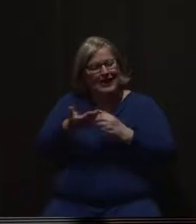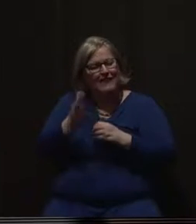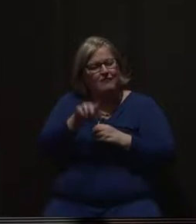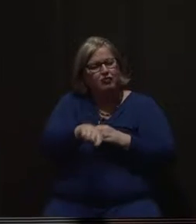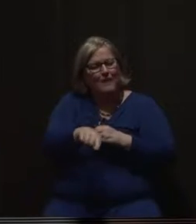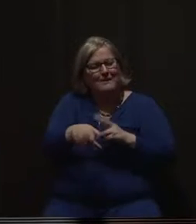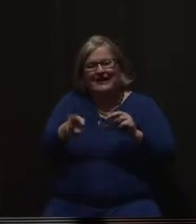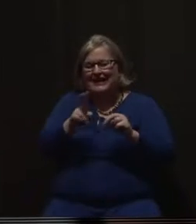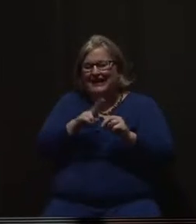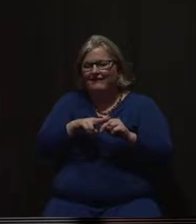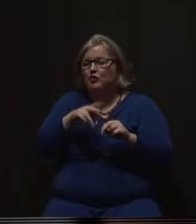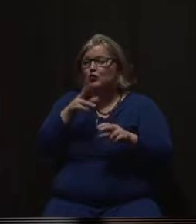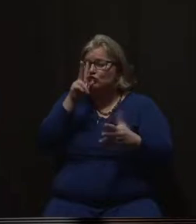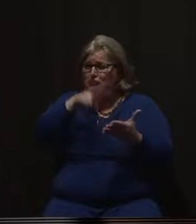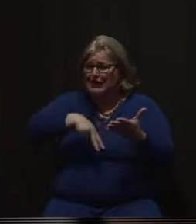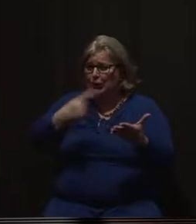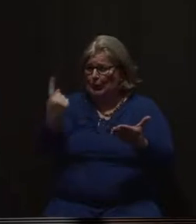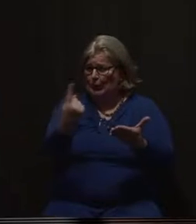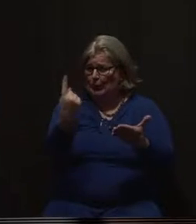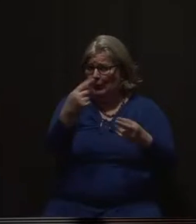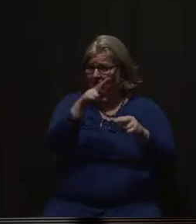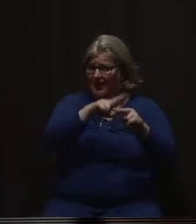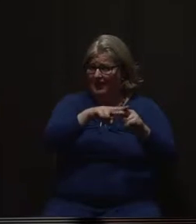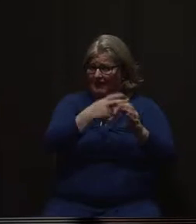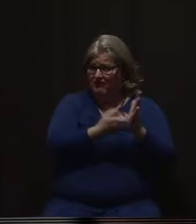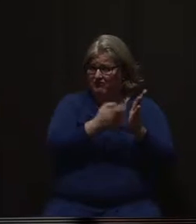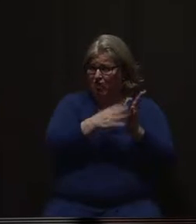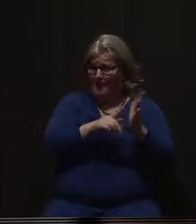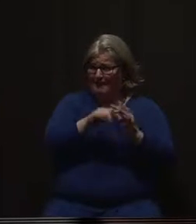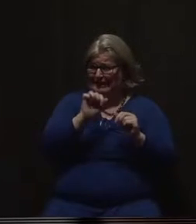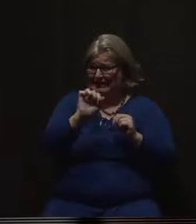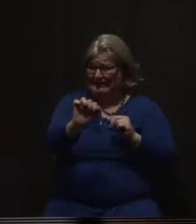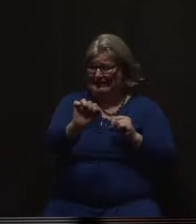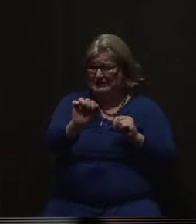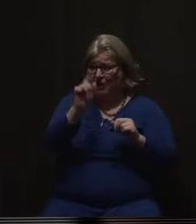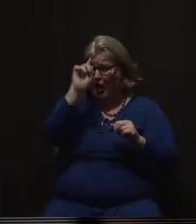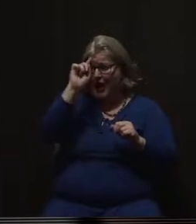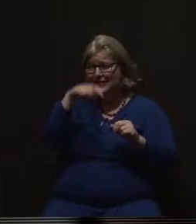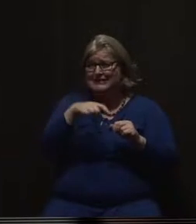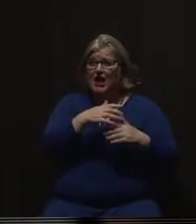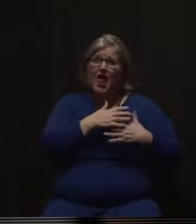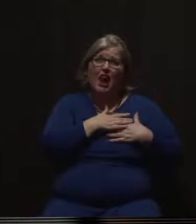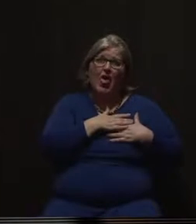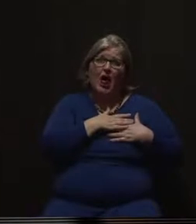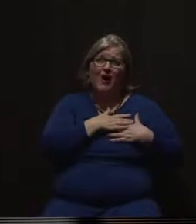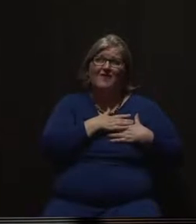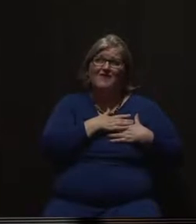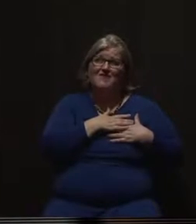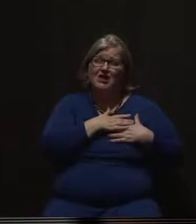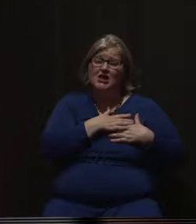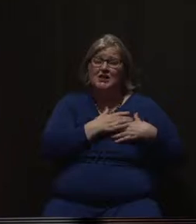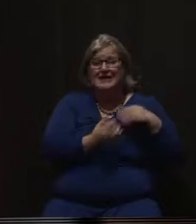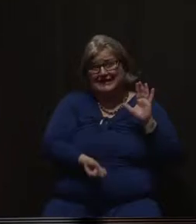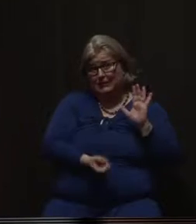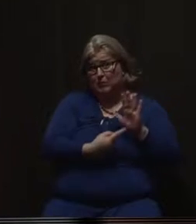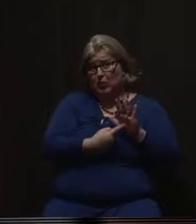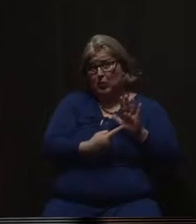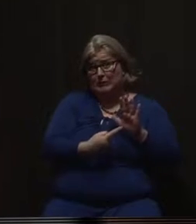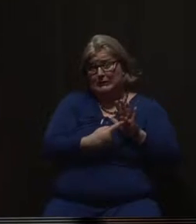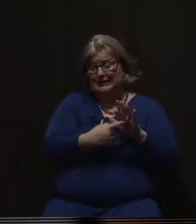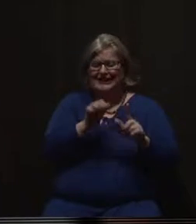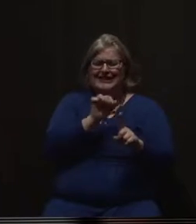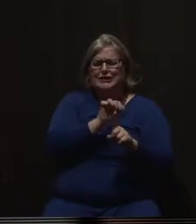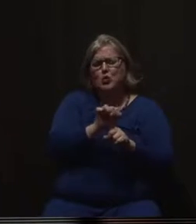you read from Fromm, the more wary you get of him, because he's got this idea of, oh yes, love, very, very important, and to work on it,